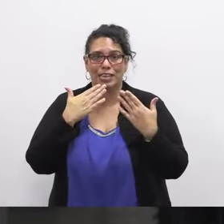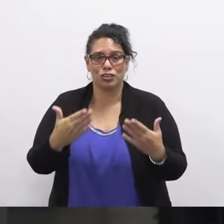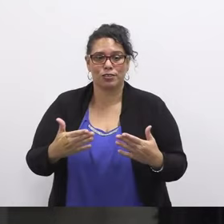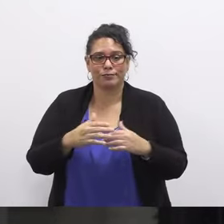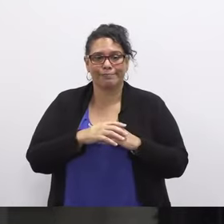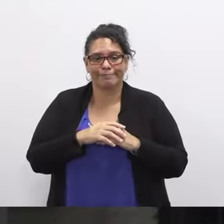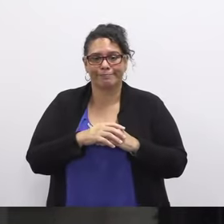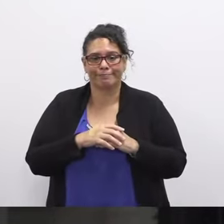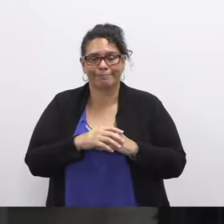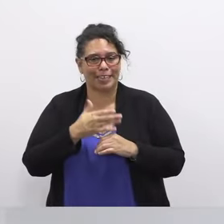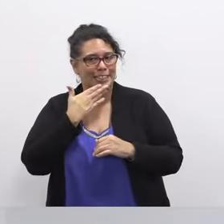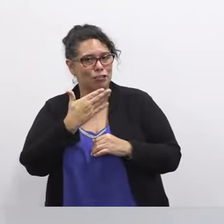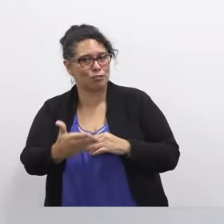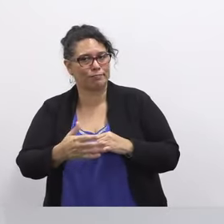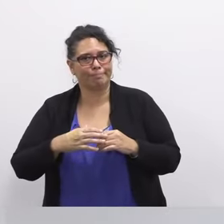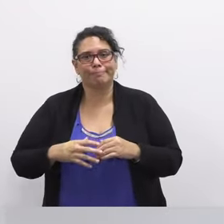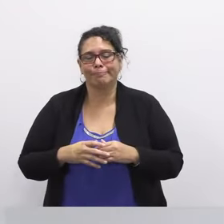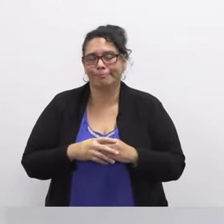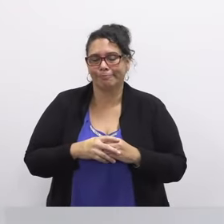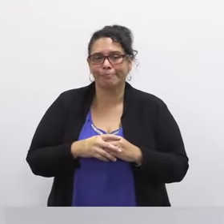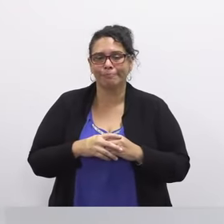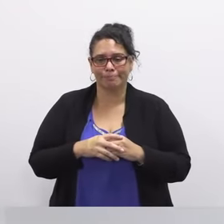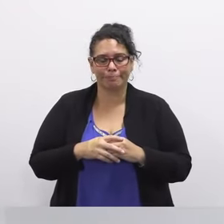having me. Thank you.